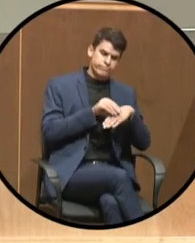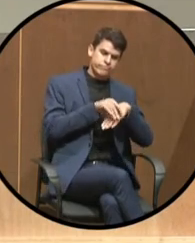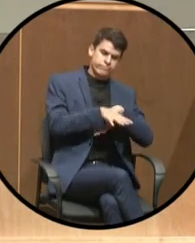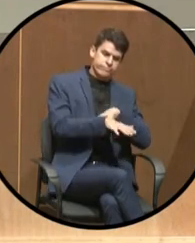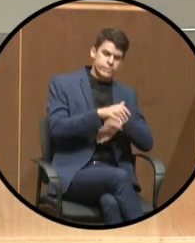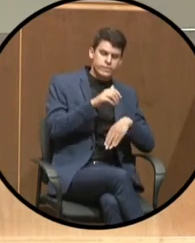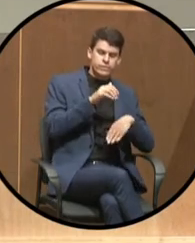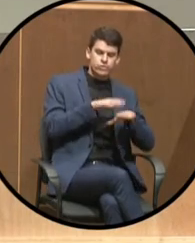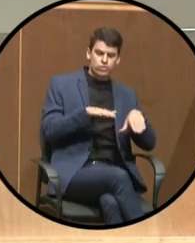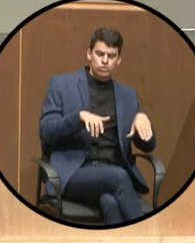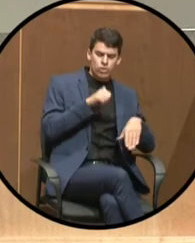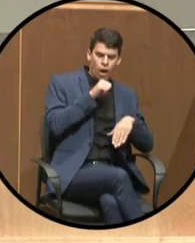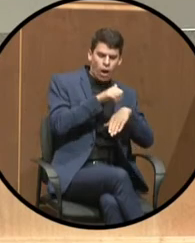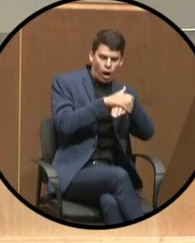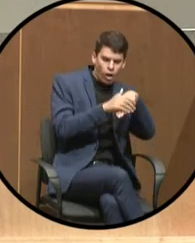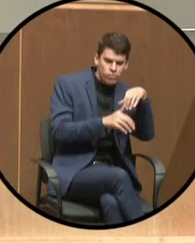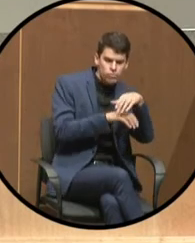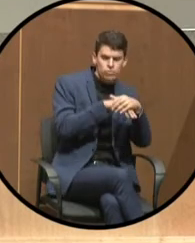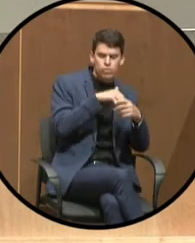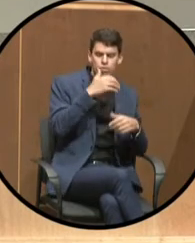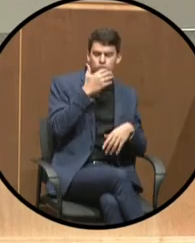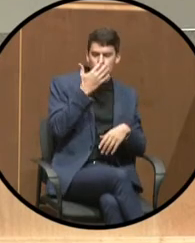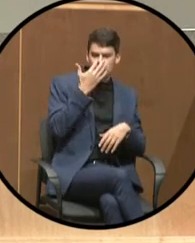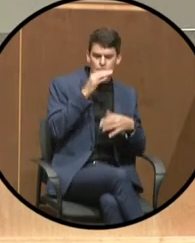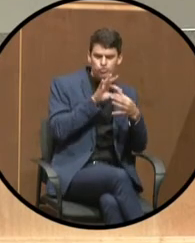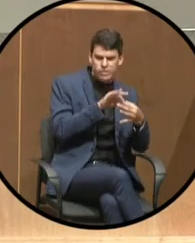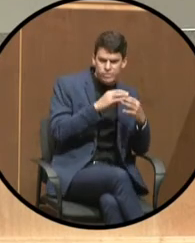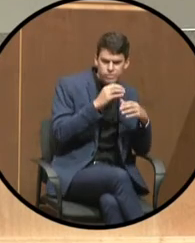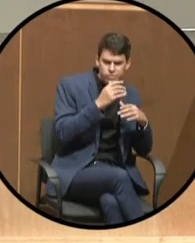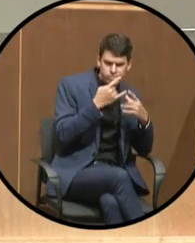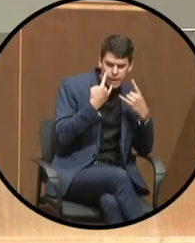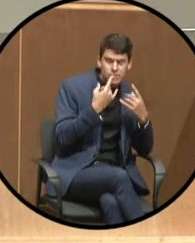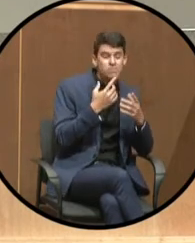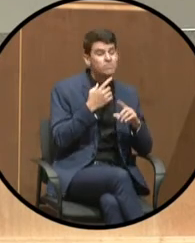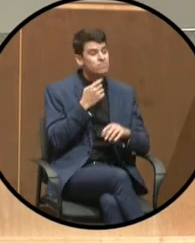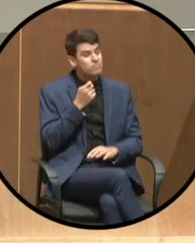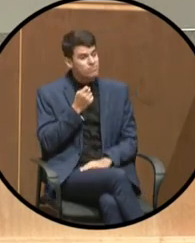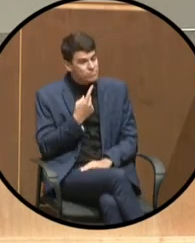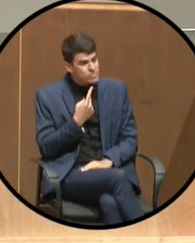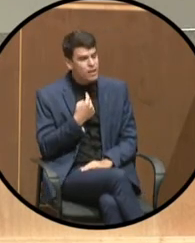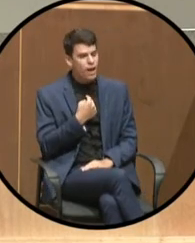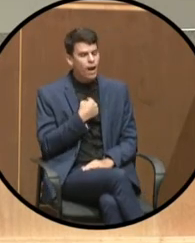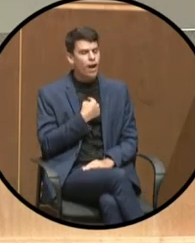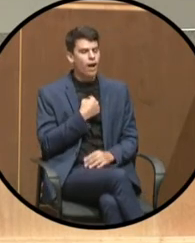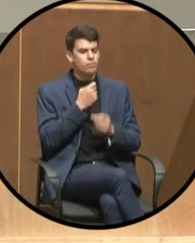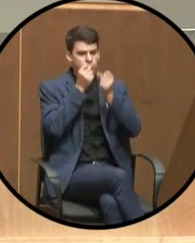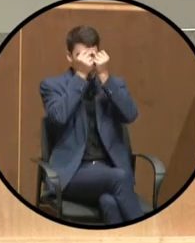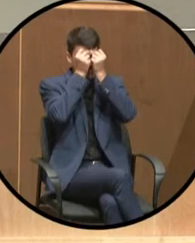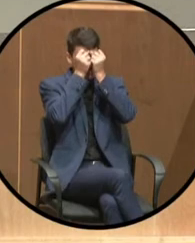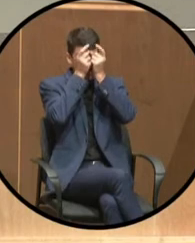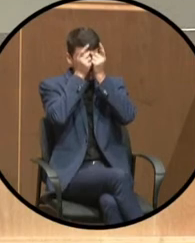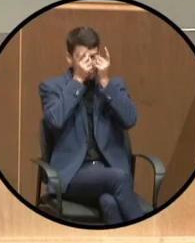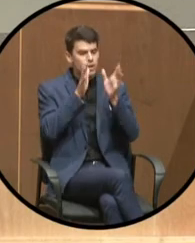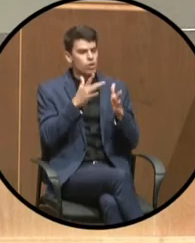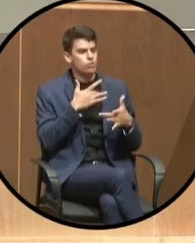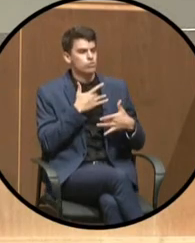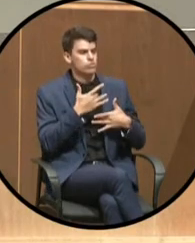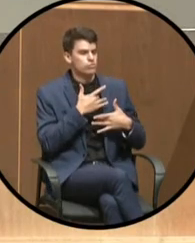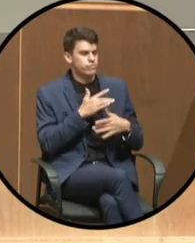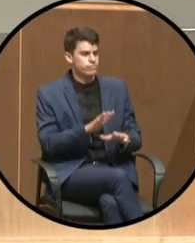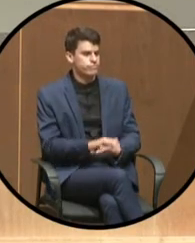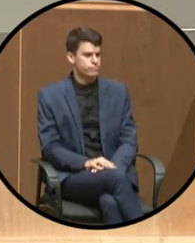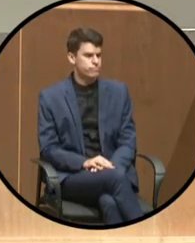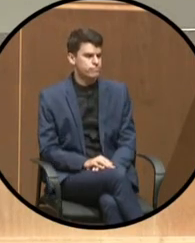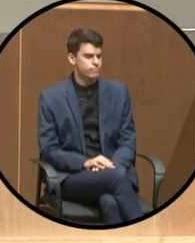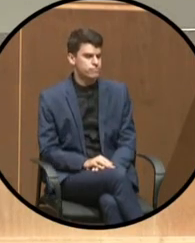or not, because your business is there to teach them. However, I do understand the concern.